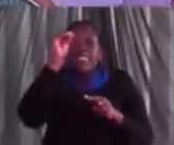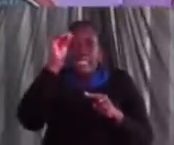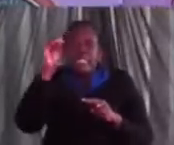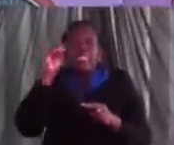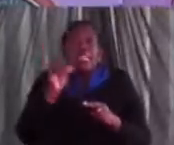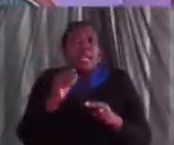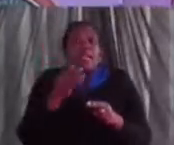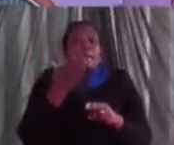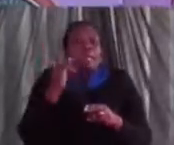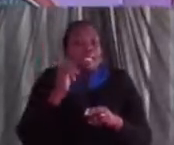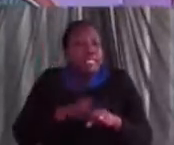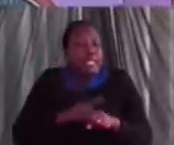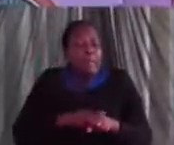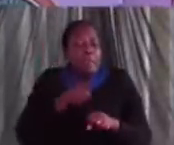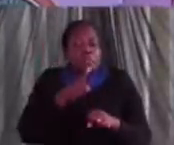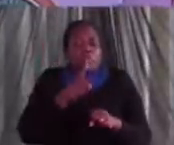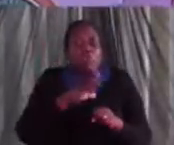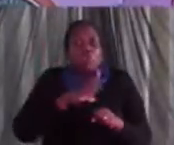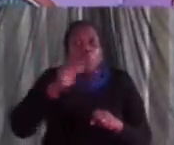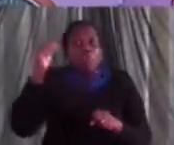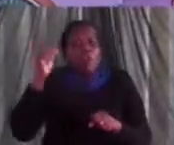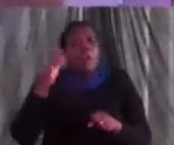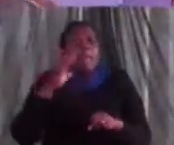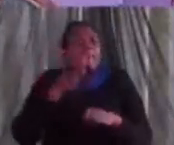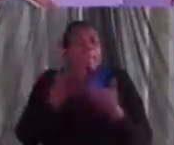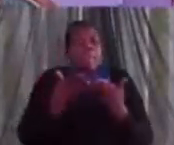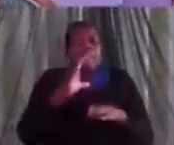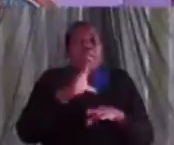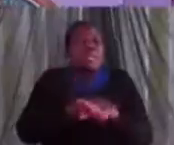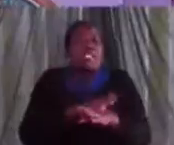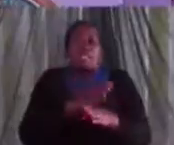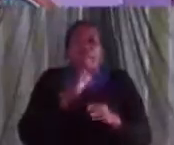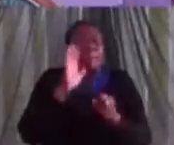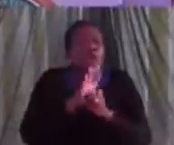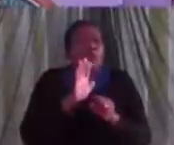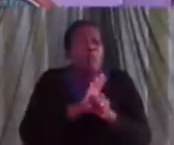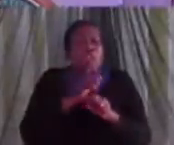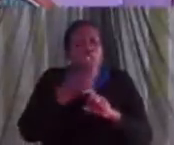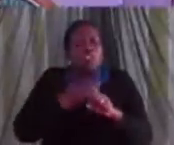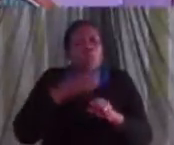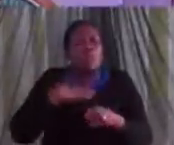gotten so much from me. The teacher in me does not keep quiet. That is a part of my